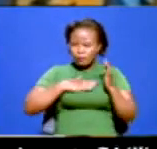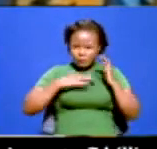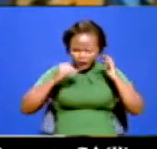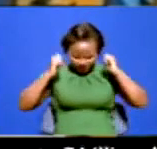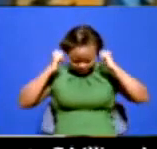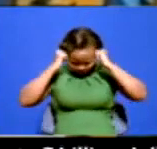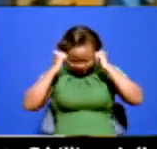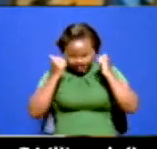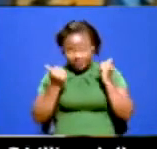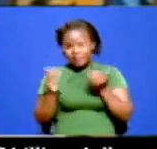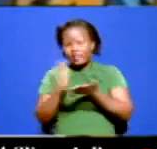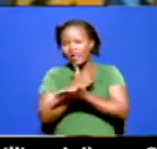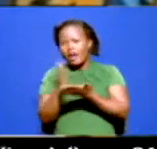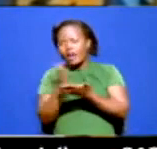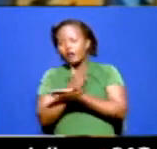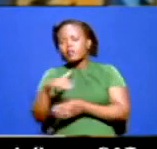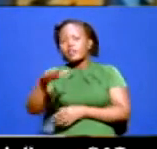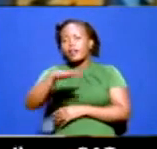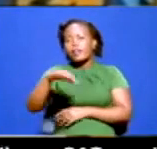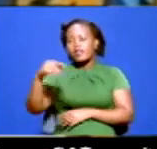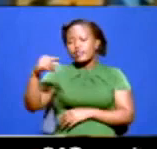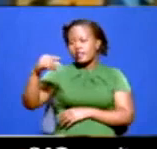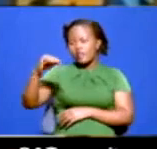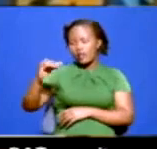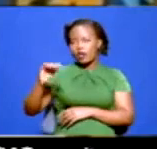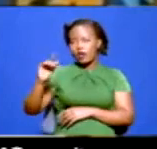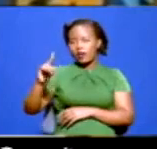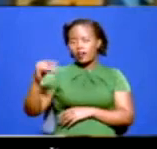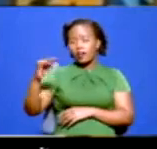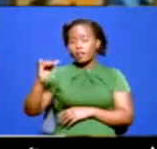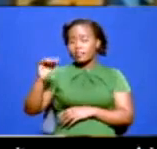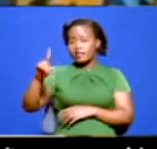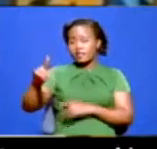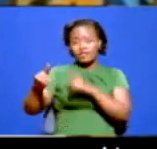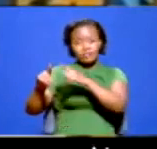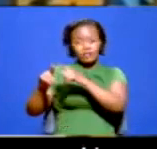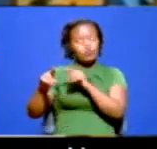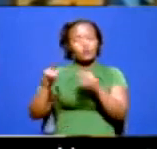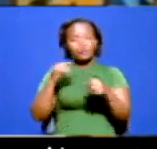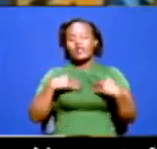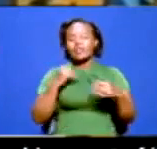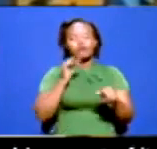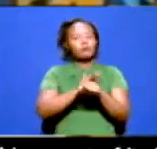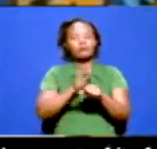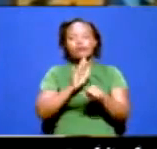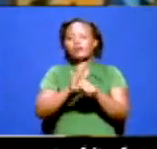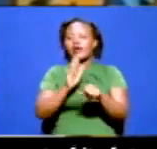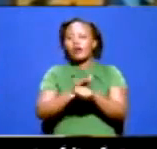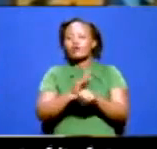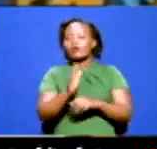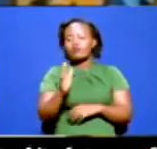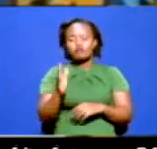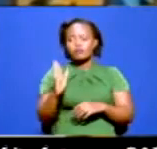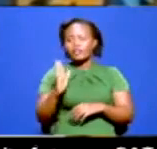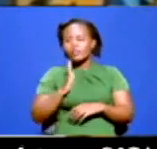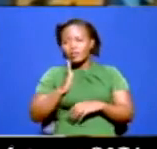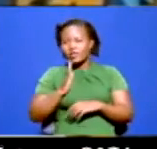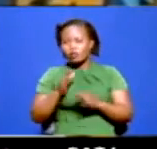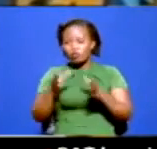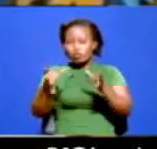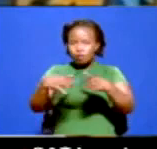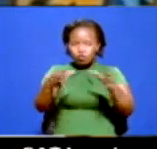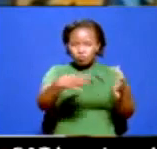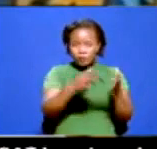around Gilgil, and as you know, Gilgil has a lot of security forces, and particularly the